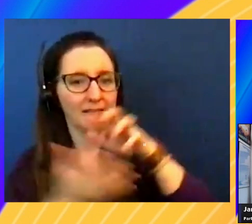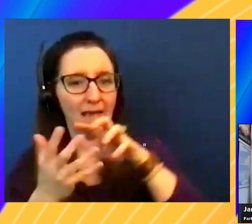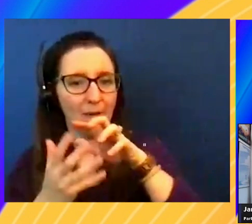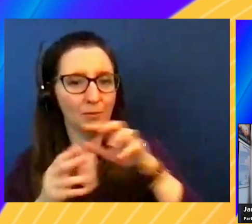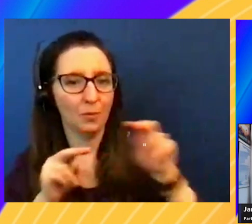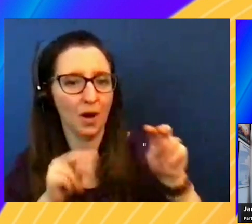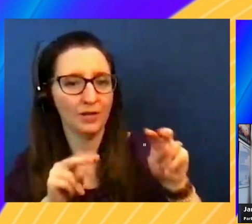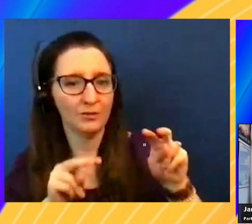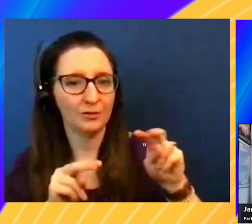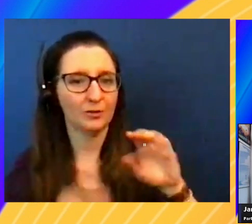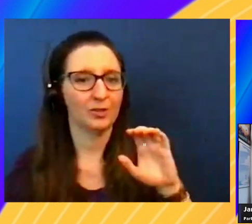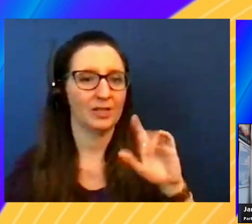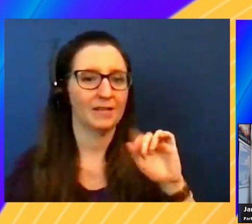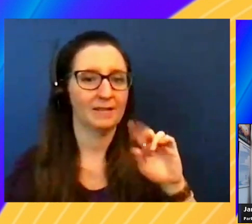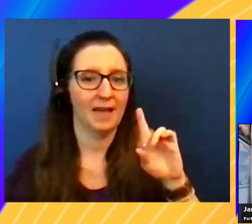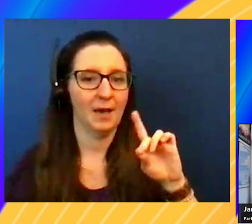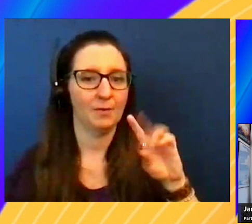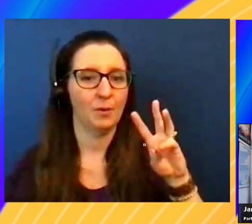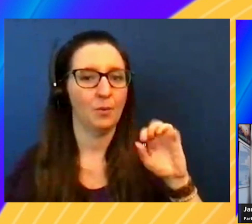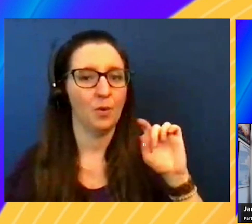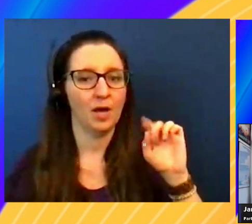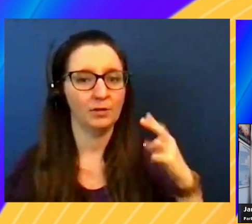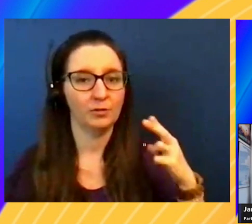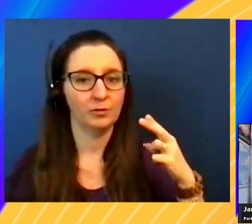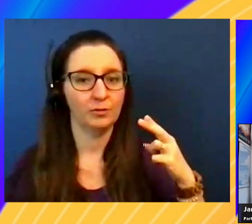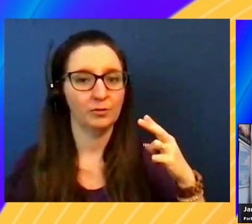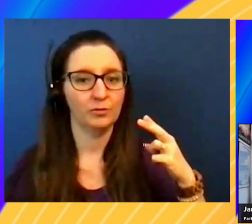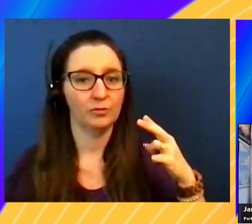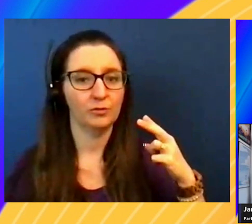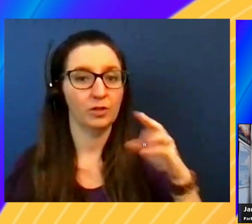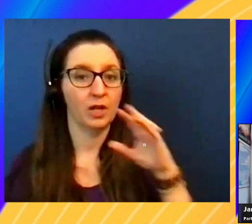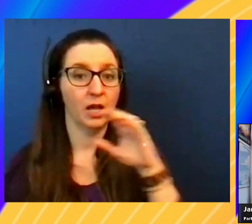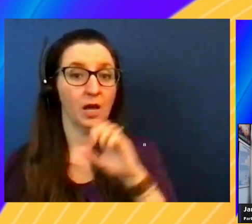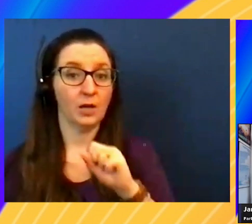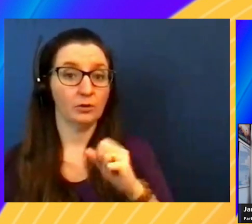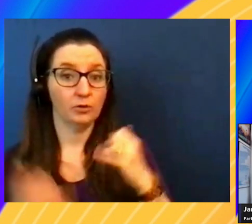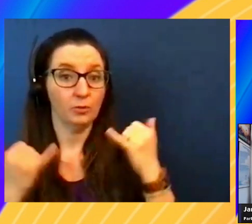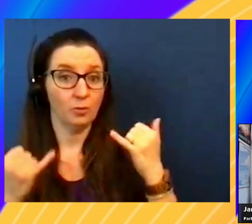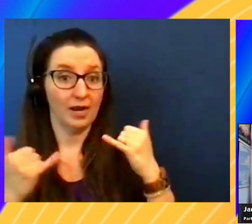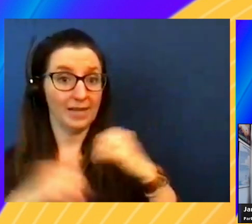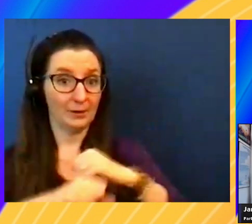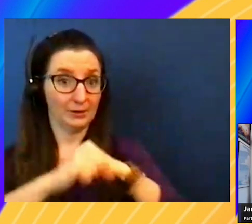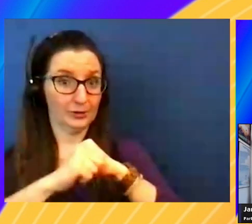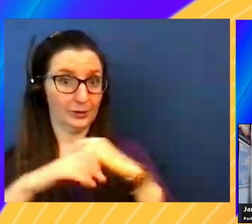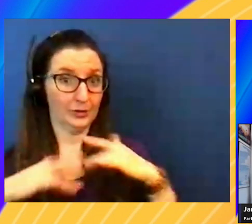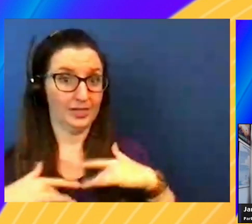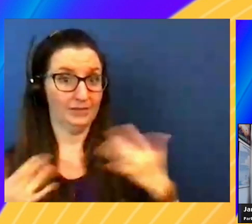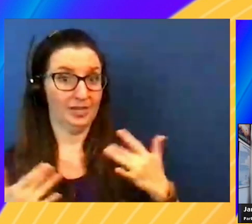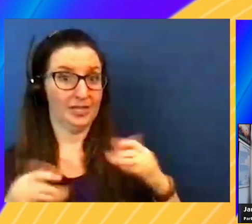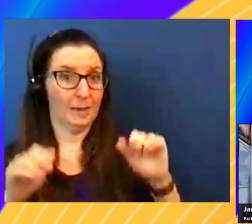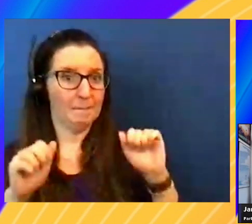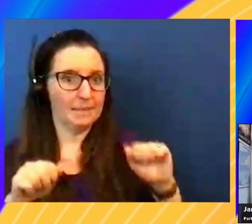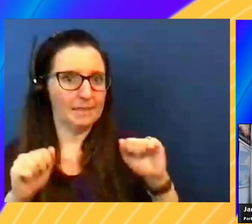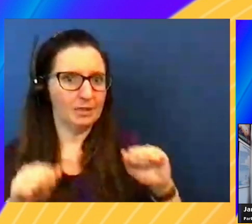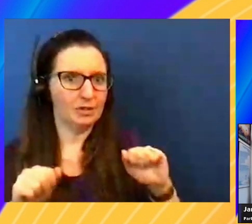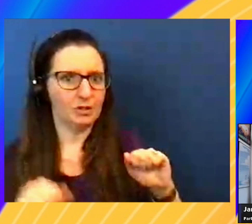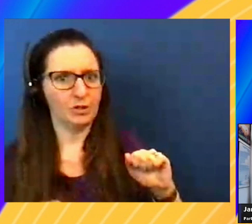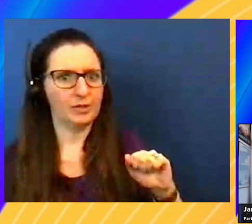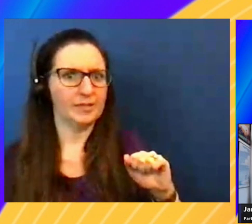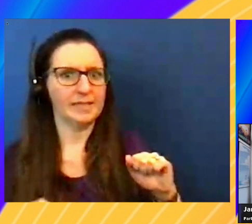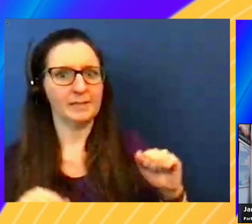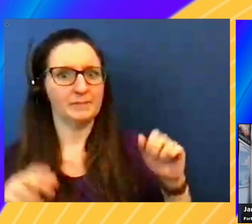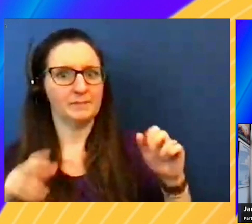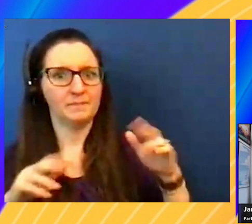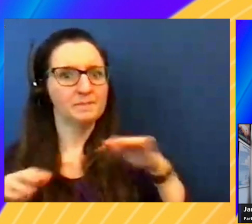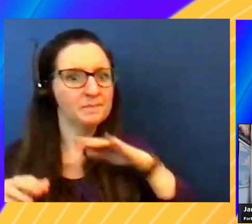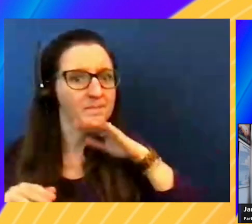you're going to assume that you're in a security event at the moment right now, right? There's a potential bad actor trying to get into your network, and you're going, I